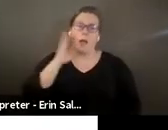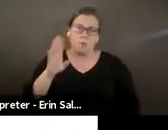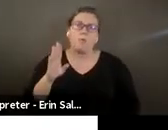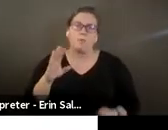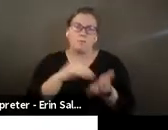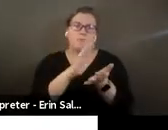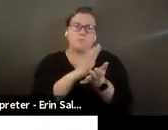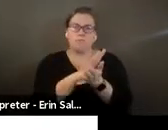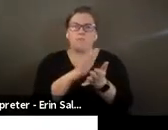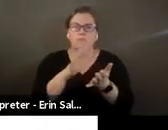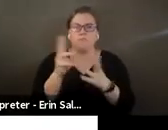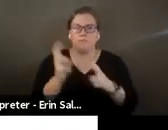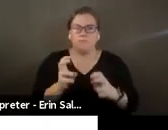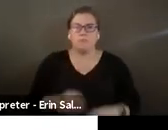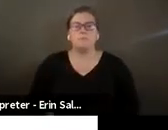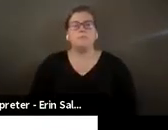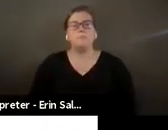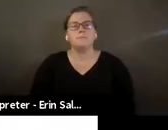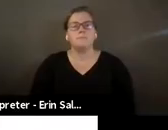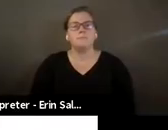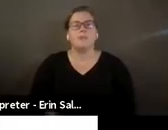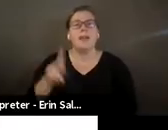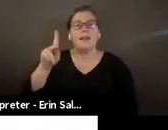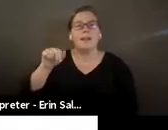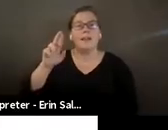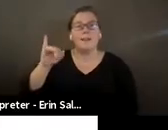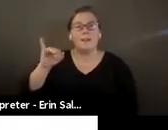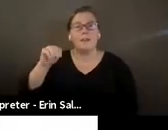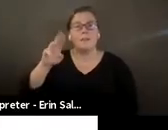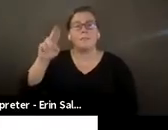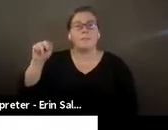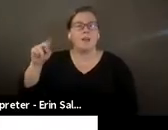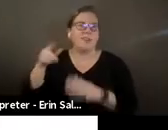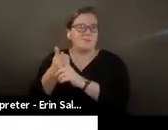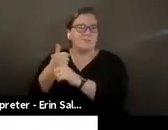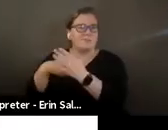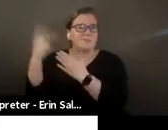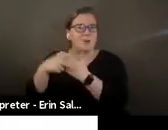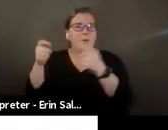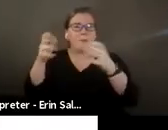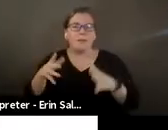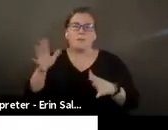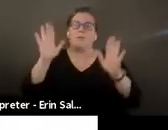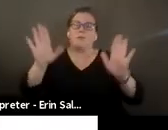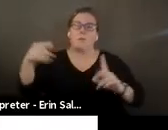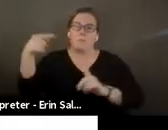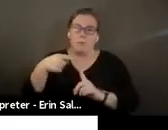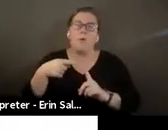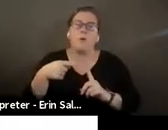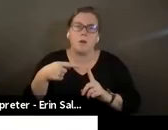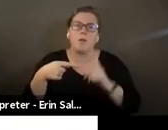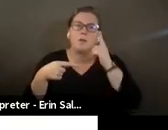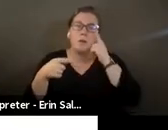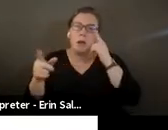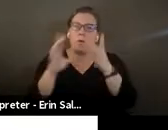in the chat, Carrie Munn, who is actually our program manager, made a great point in the chat. I did want to mention real